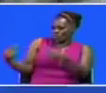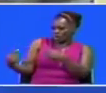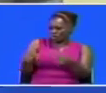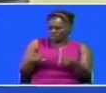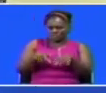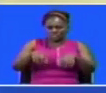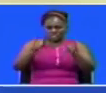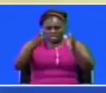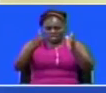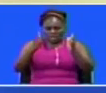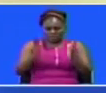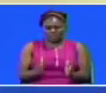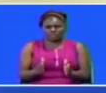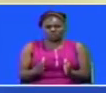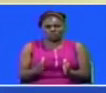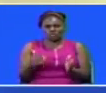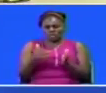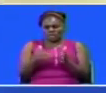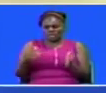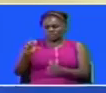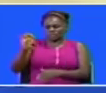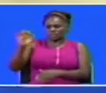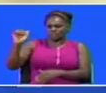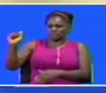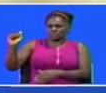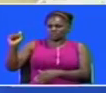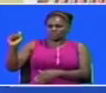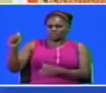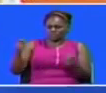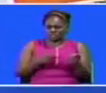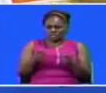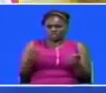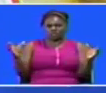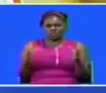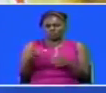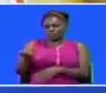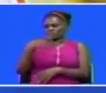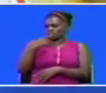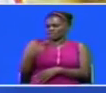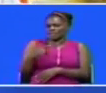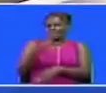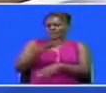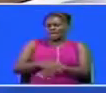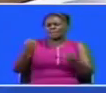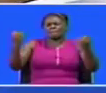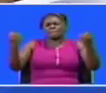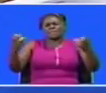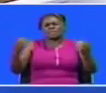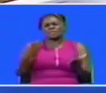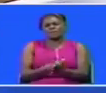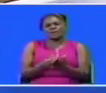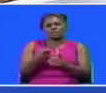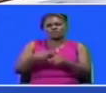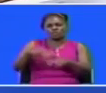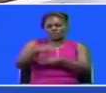of the Kenya National Anti-Corruption Campaign Steering Committee, which they say receives millions of shillings from the